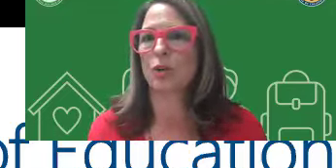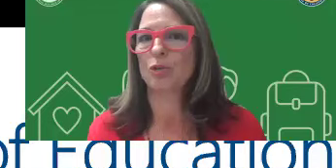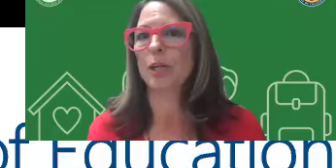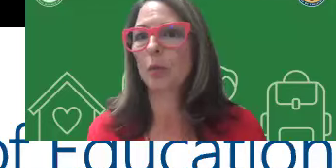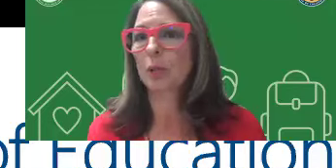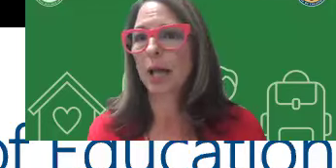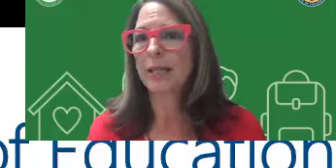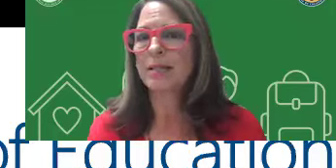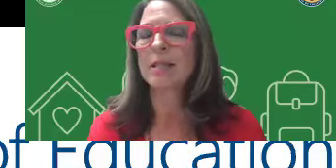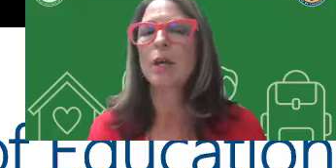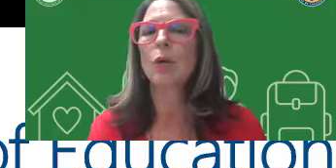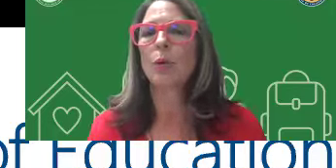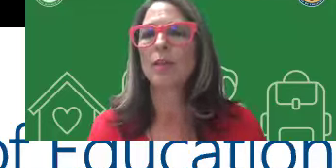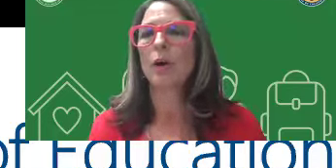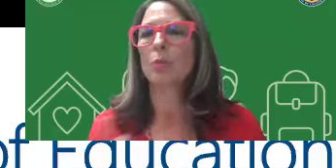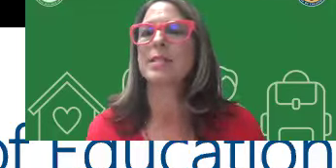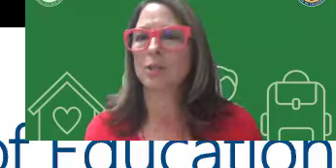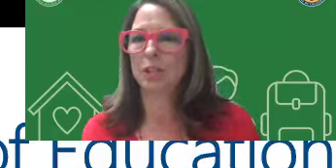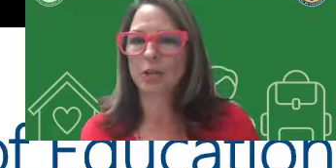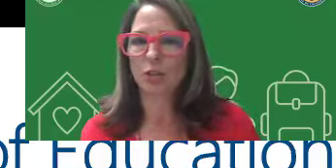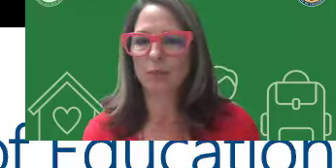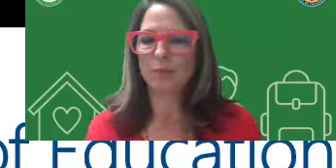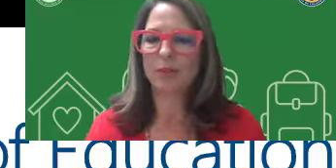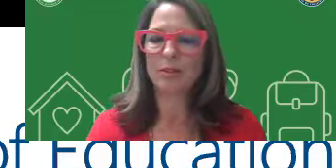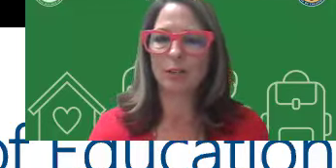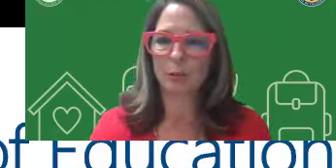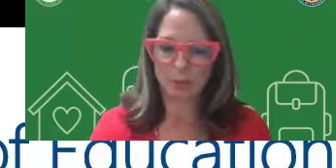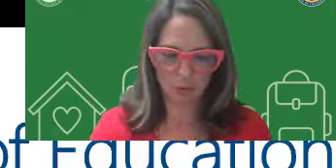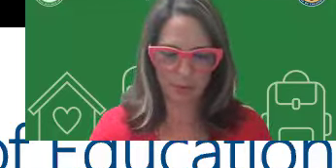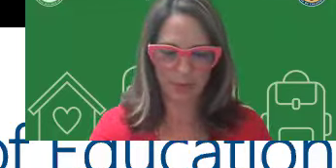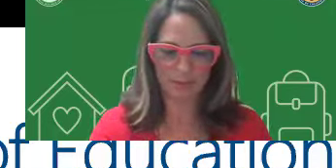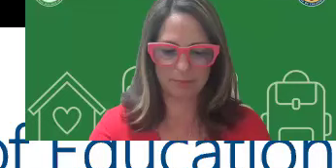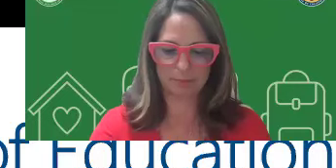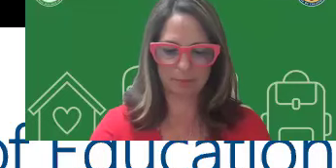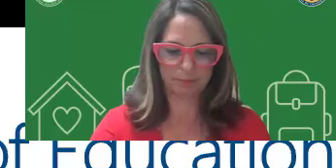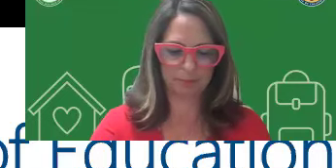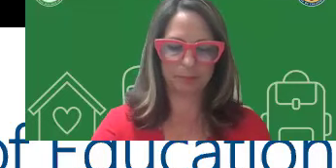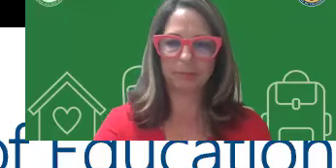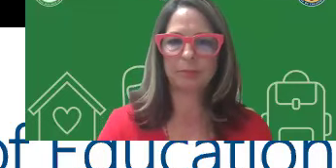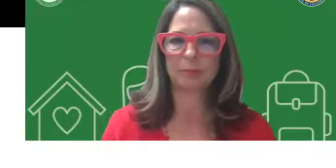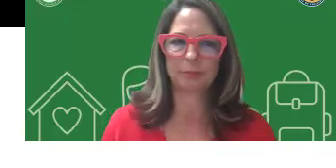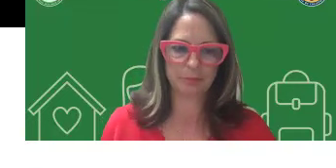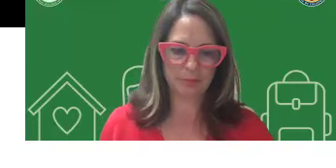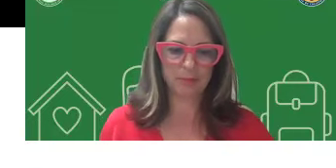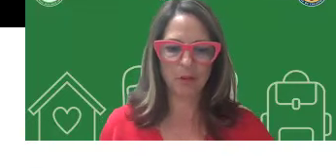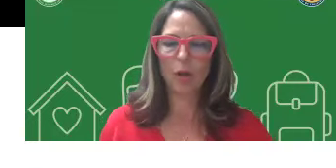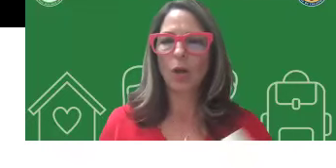that districts and charters are in compliance with homeless education. And I'll talk a little bit more about that.